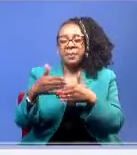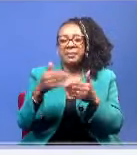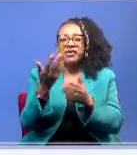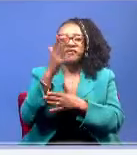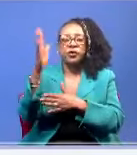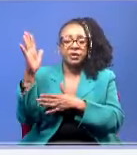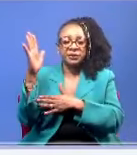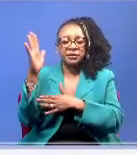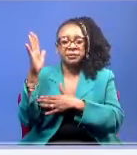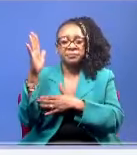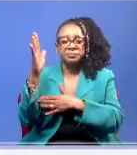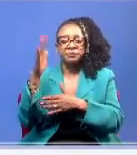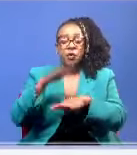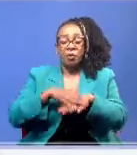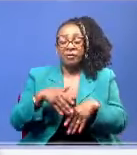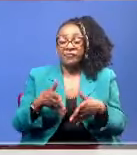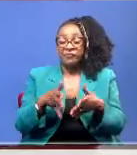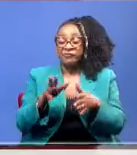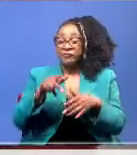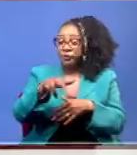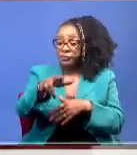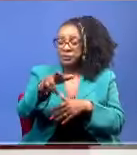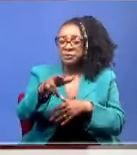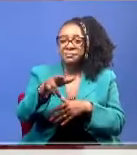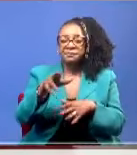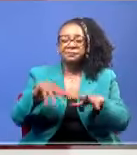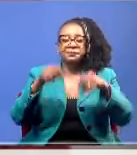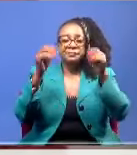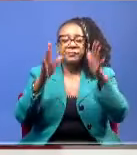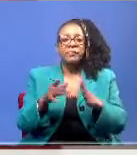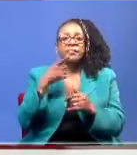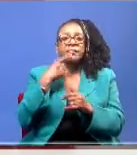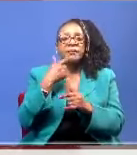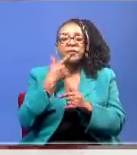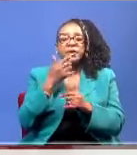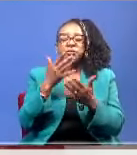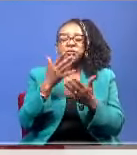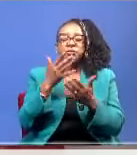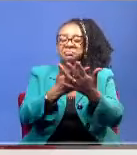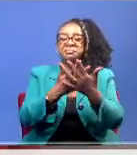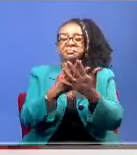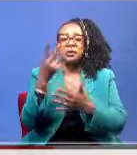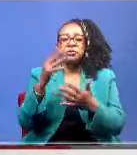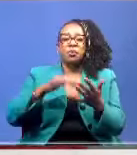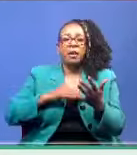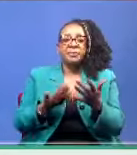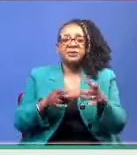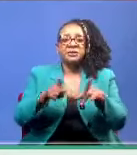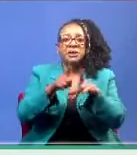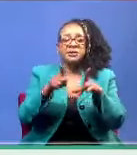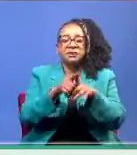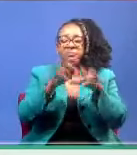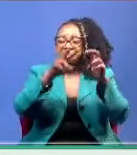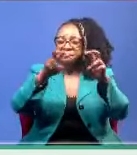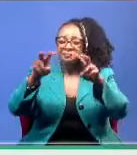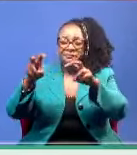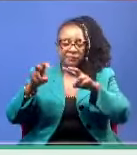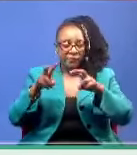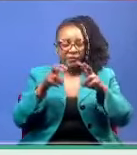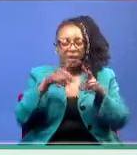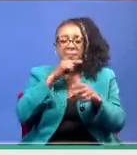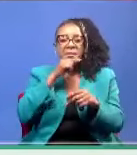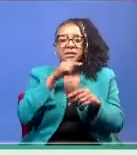forest on foot. Officer Mariam asking the court to detain the two women as the manhunt for the suspected pedophile